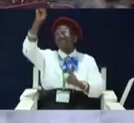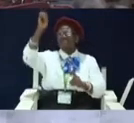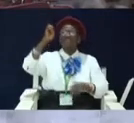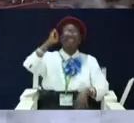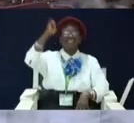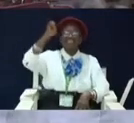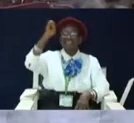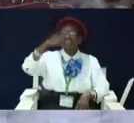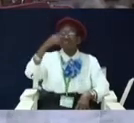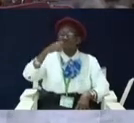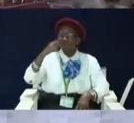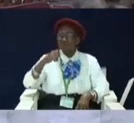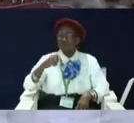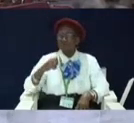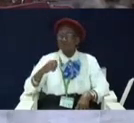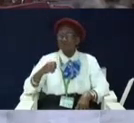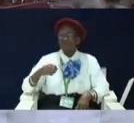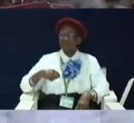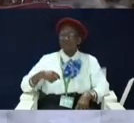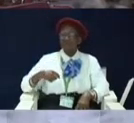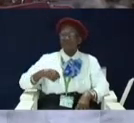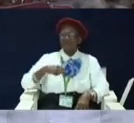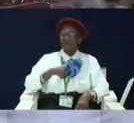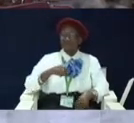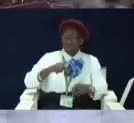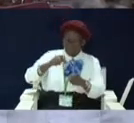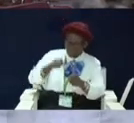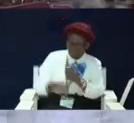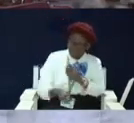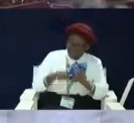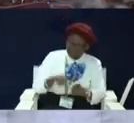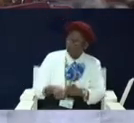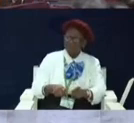we dug, we got to water and we stopped.